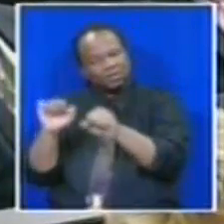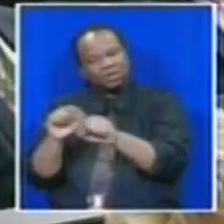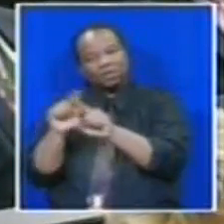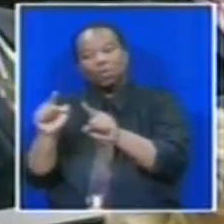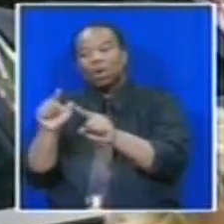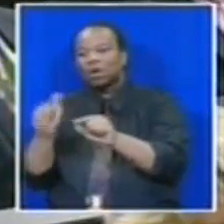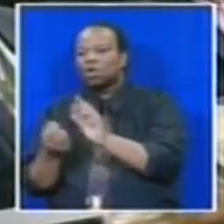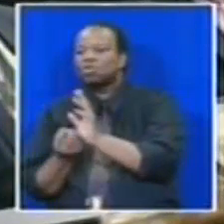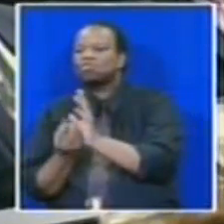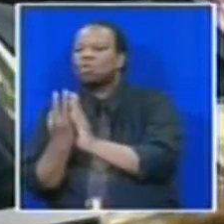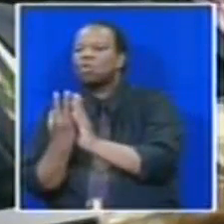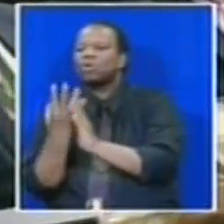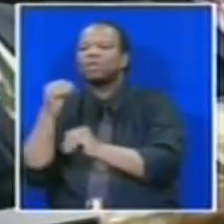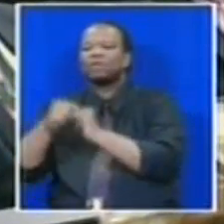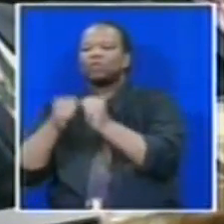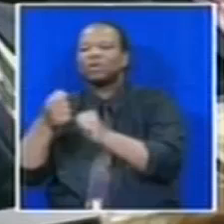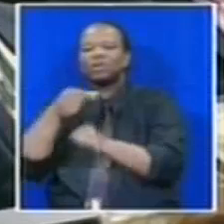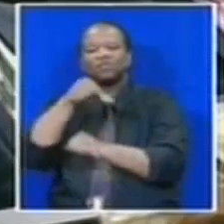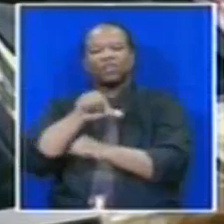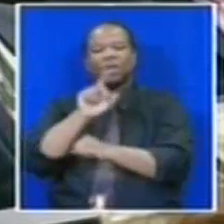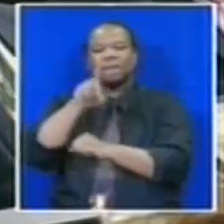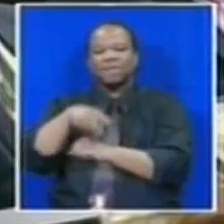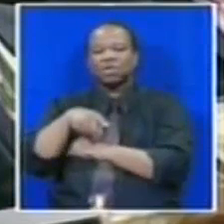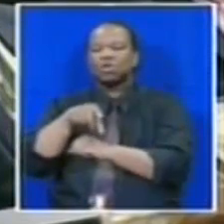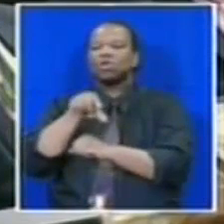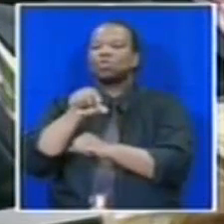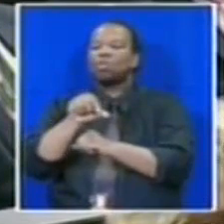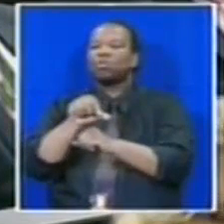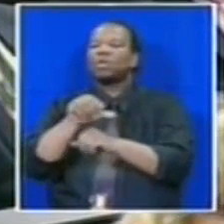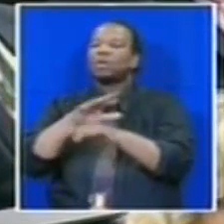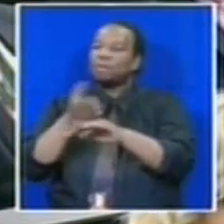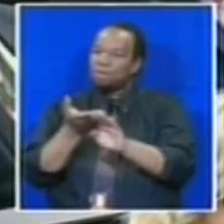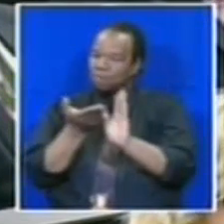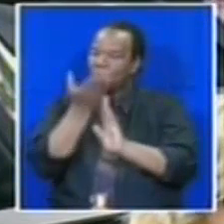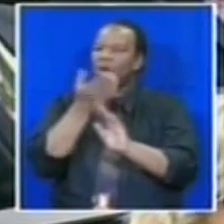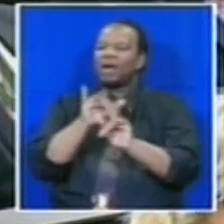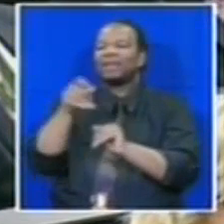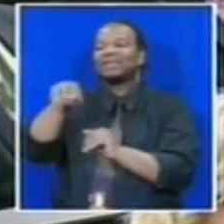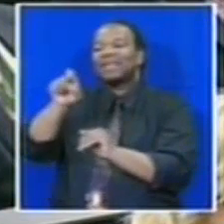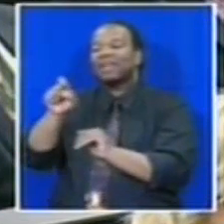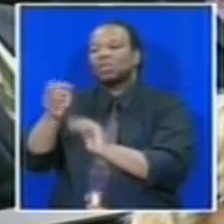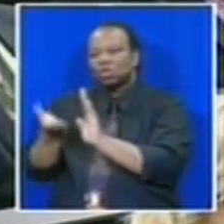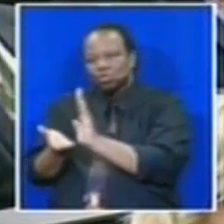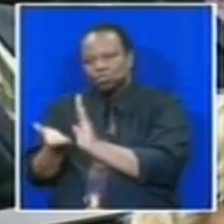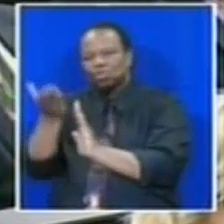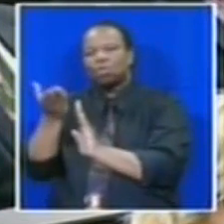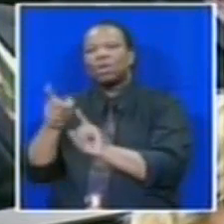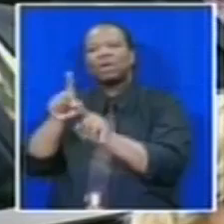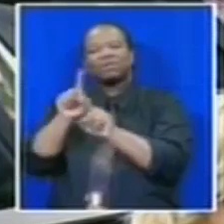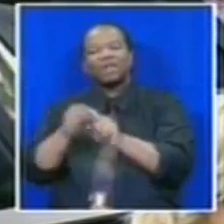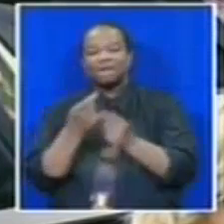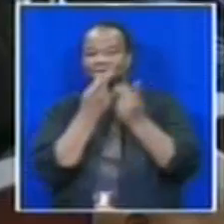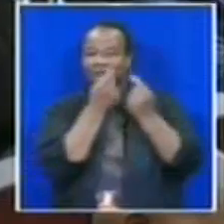ahead. As GDP growth accelerates, tax revenue will grow, and our capacity to finance public services will